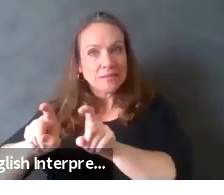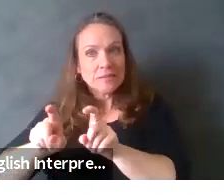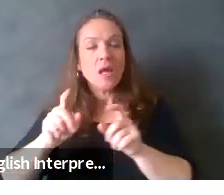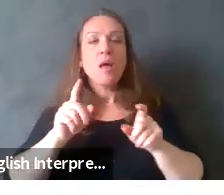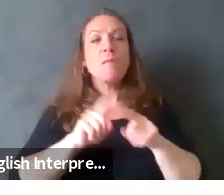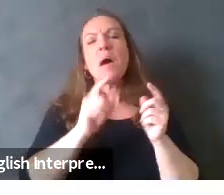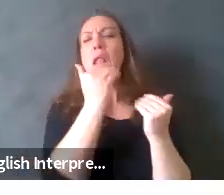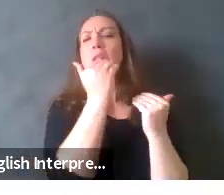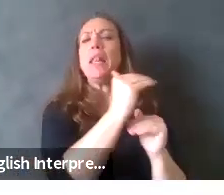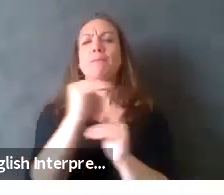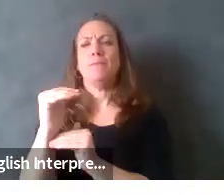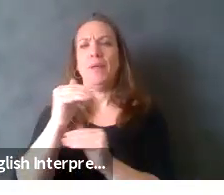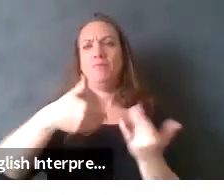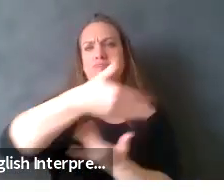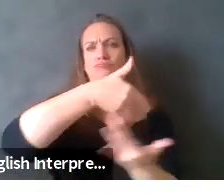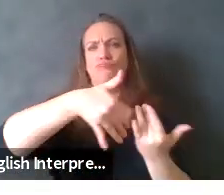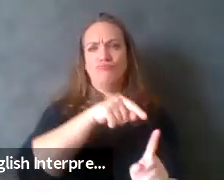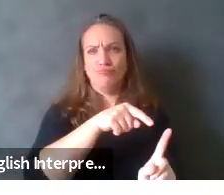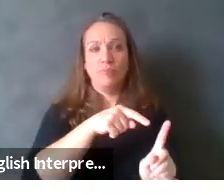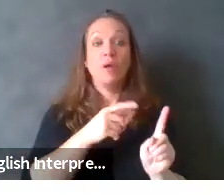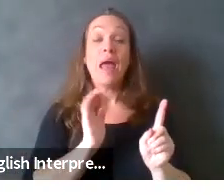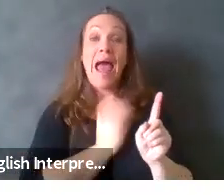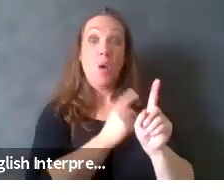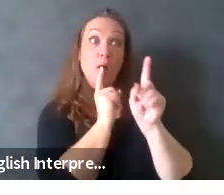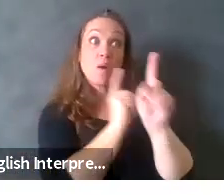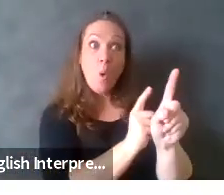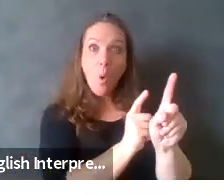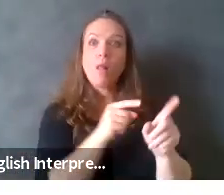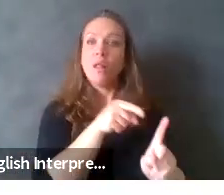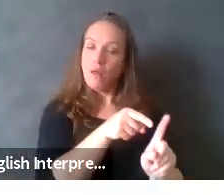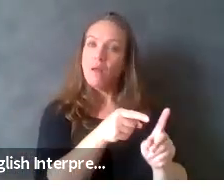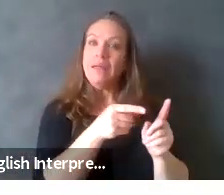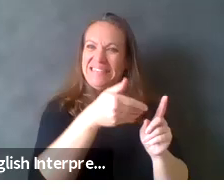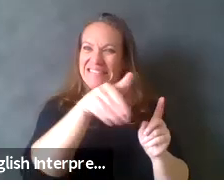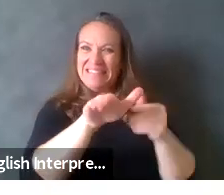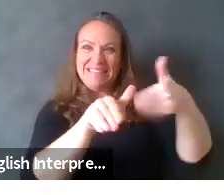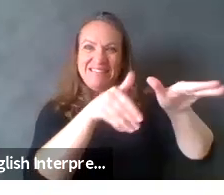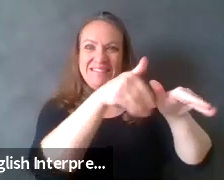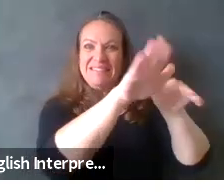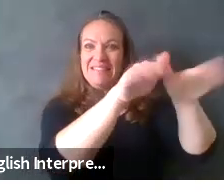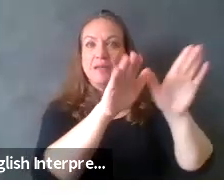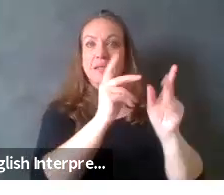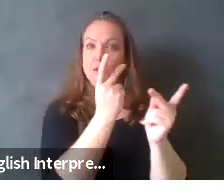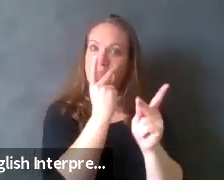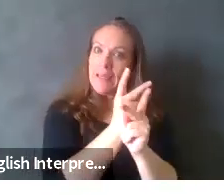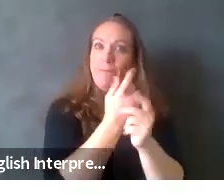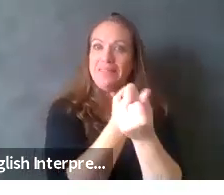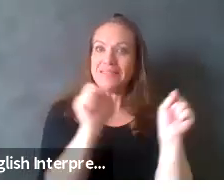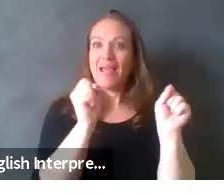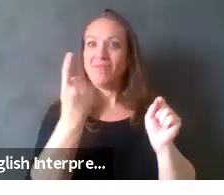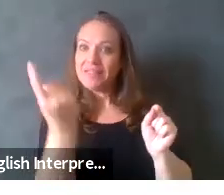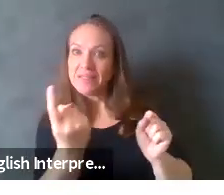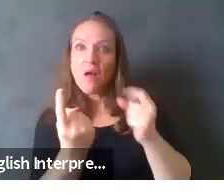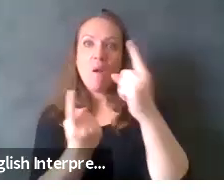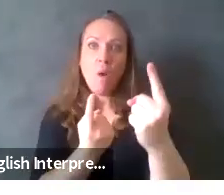environment. The goal is to get clients to a safer single room or cabin as quickly as possible.